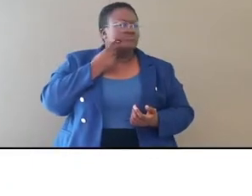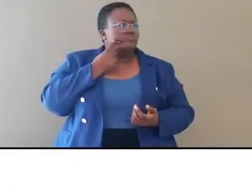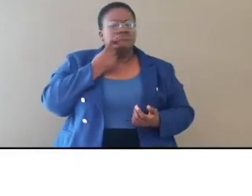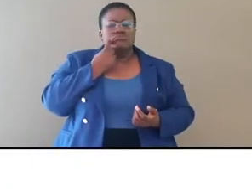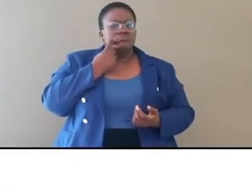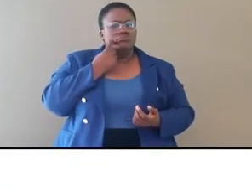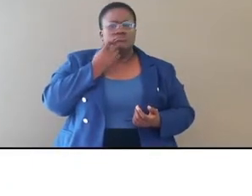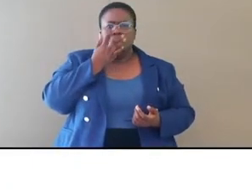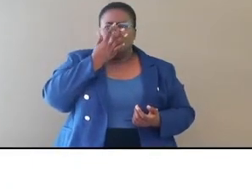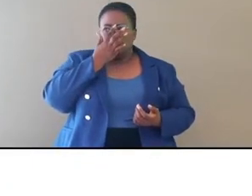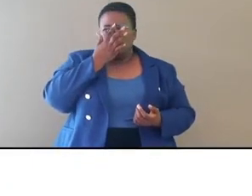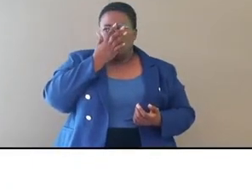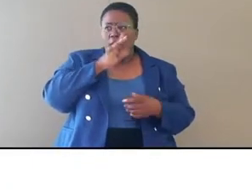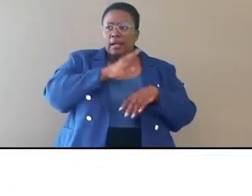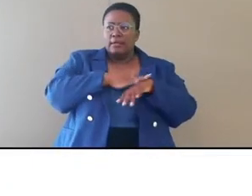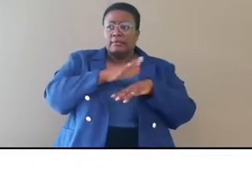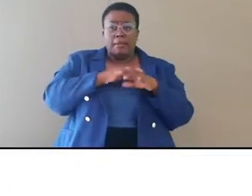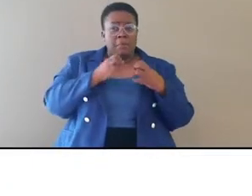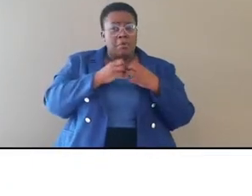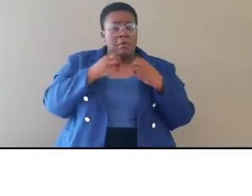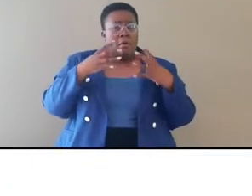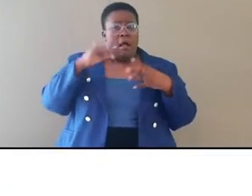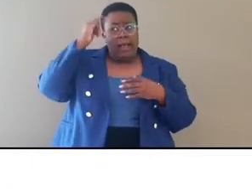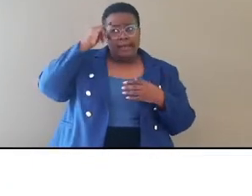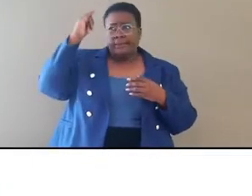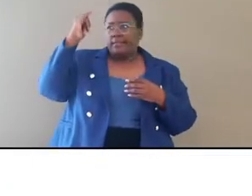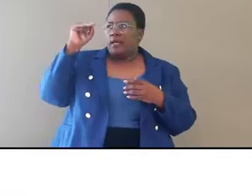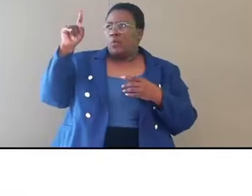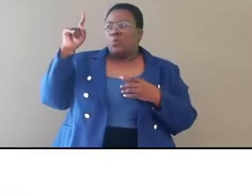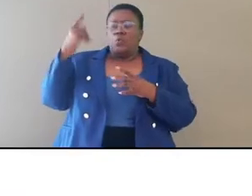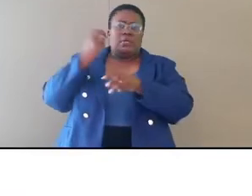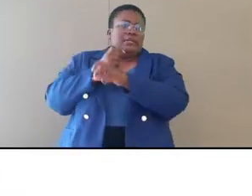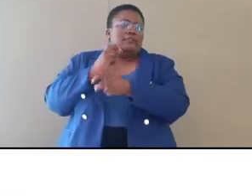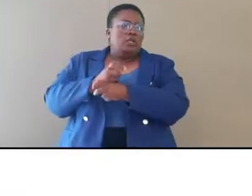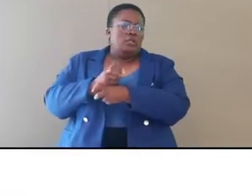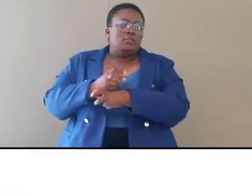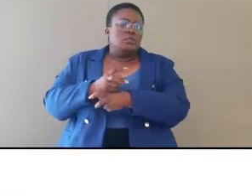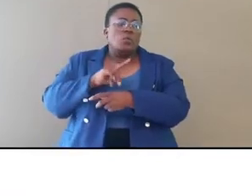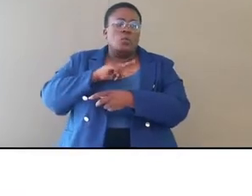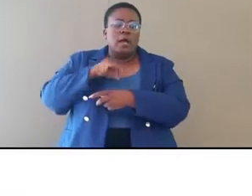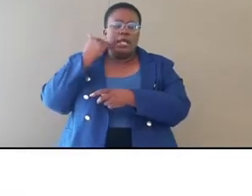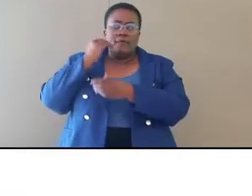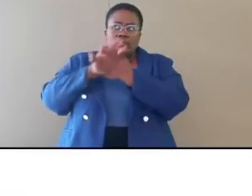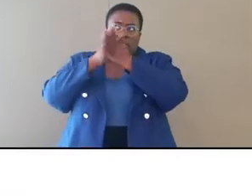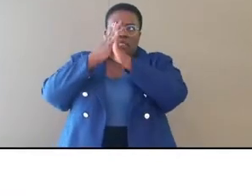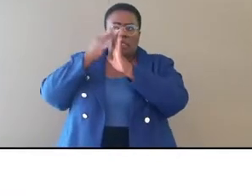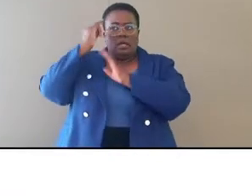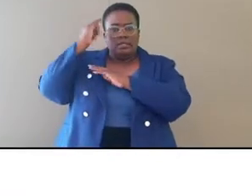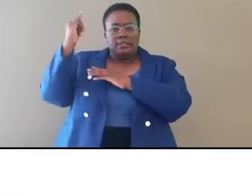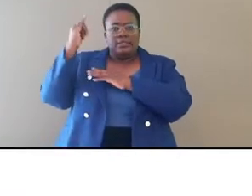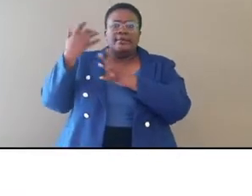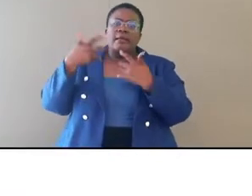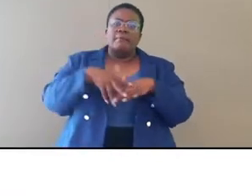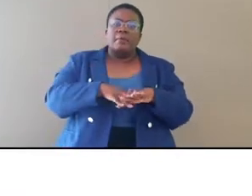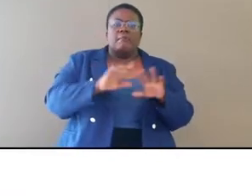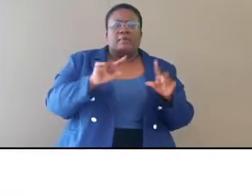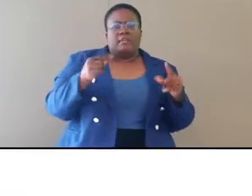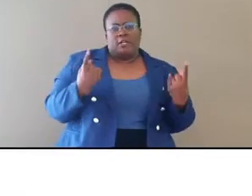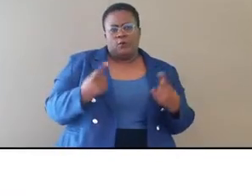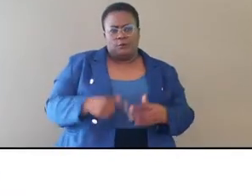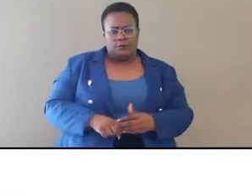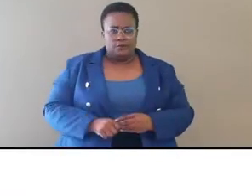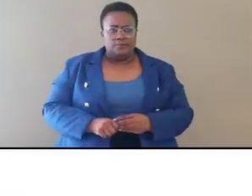right. Conceptualization is very important, because if you don't get it right at conceptualization, you won't be able to implement it. It's not going to be